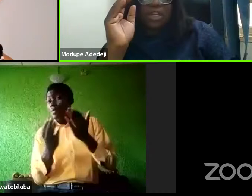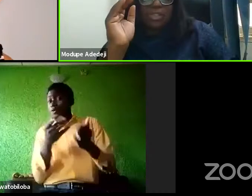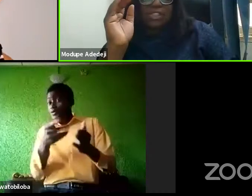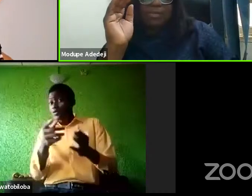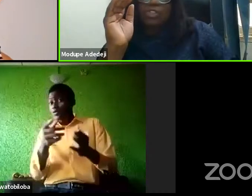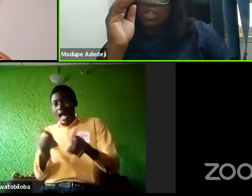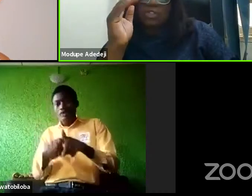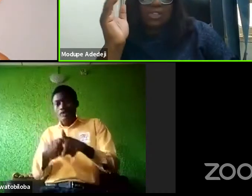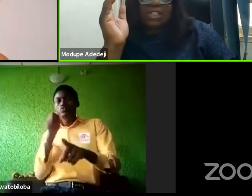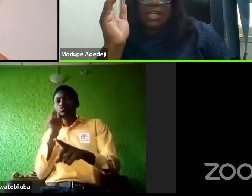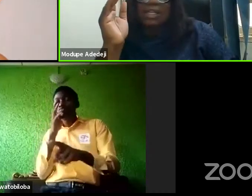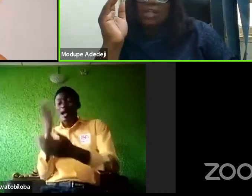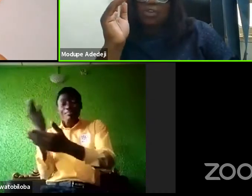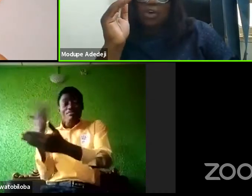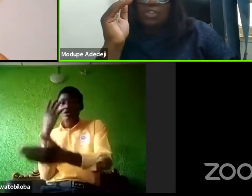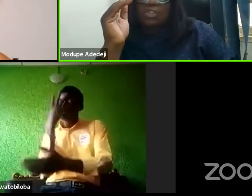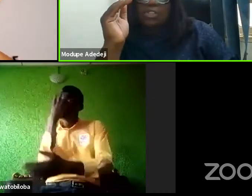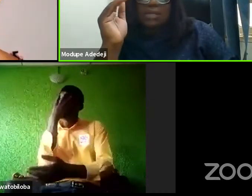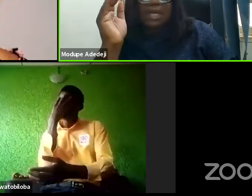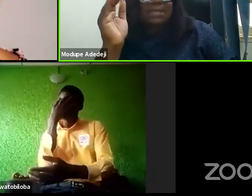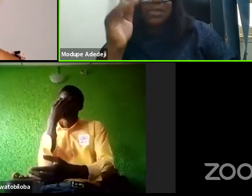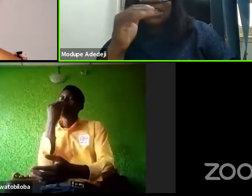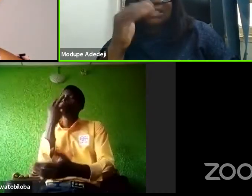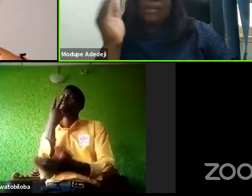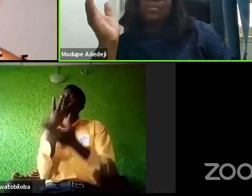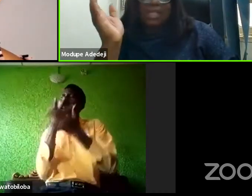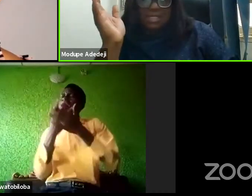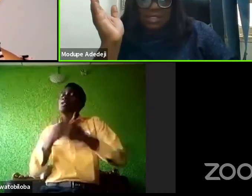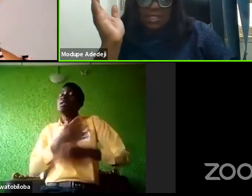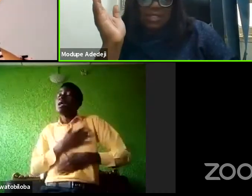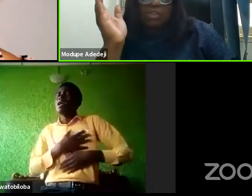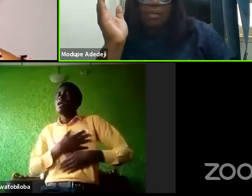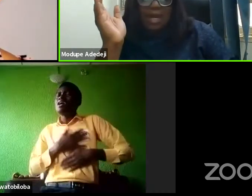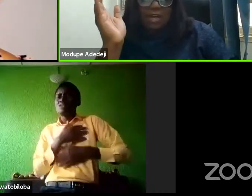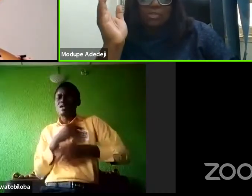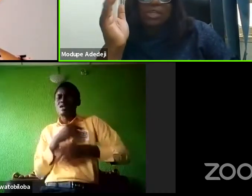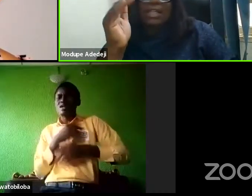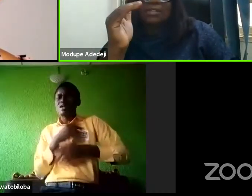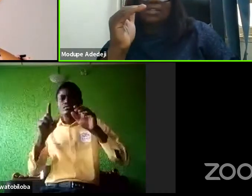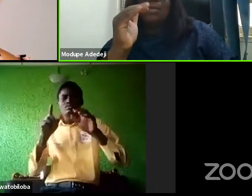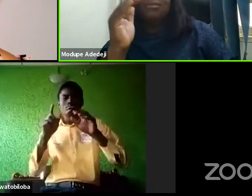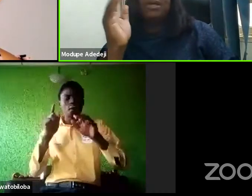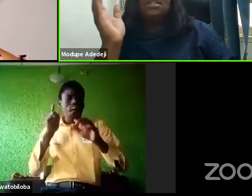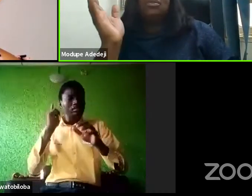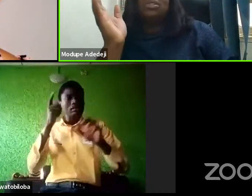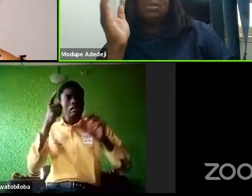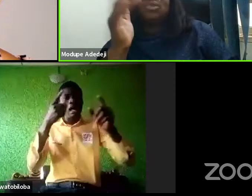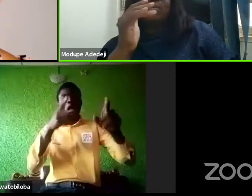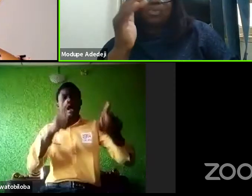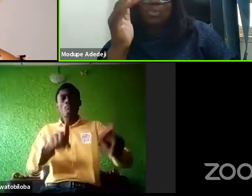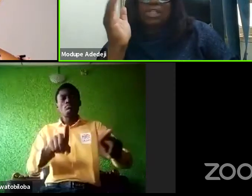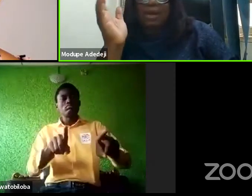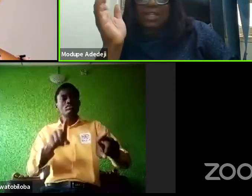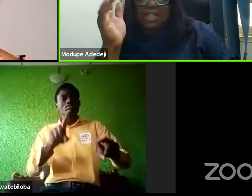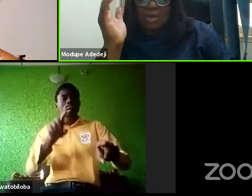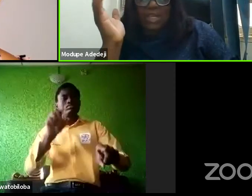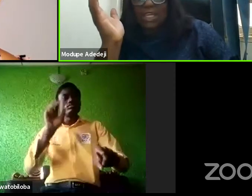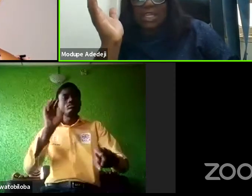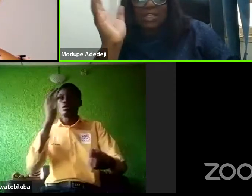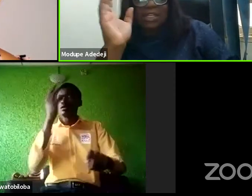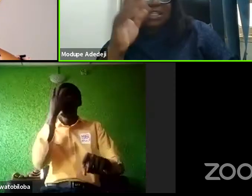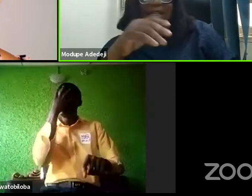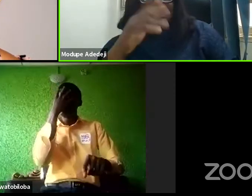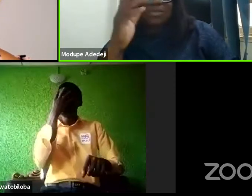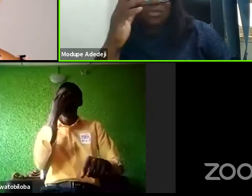really enjoy your sleep. So you just know your sleep has been interrupted somehow. You can't sleep. Immediately you sleep some 2-3 hours, you are